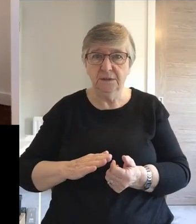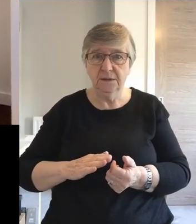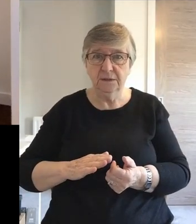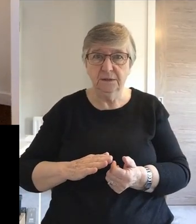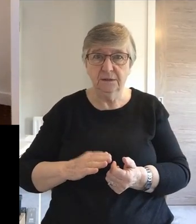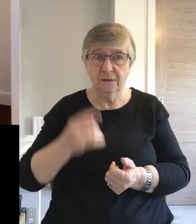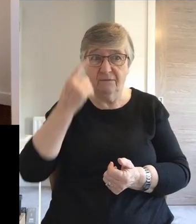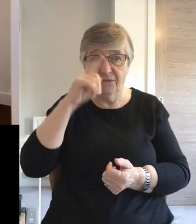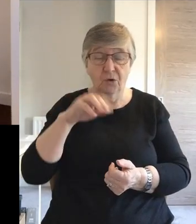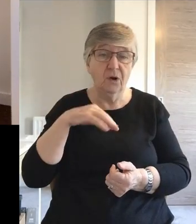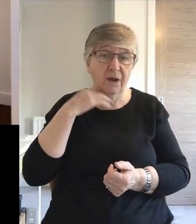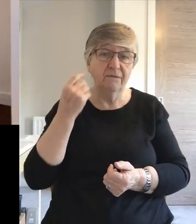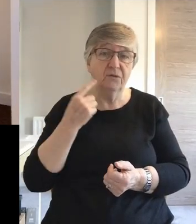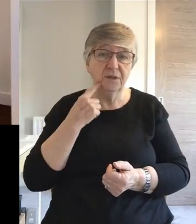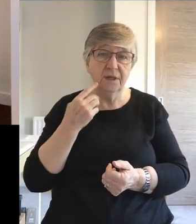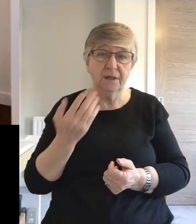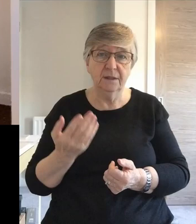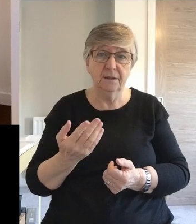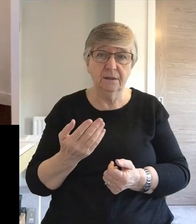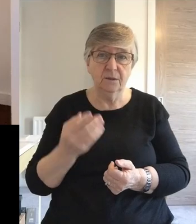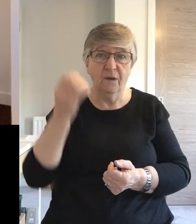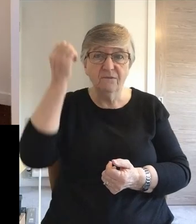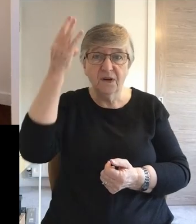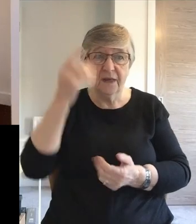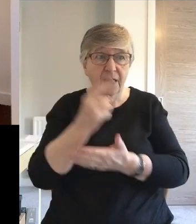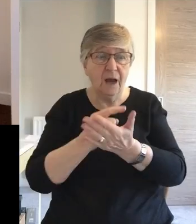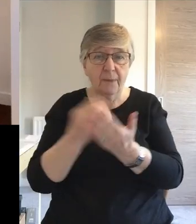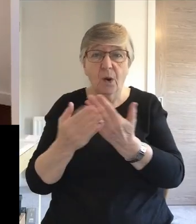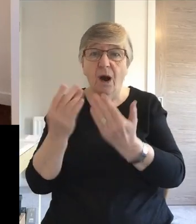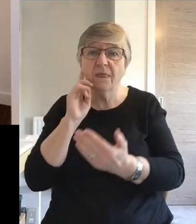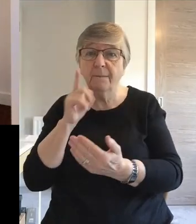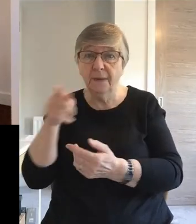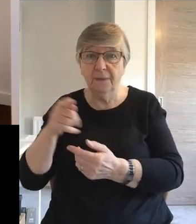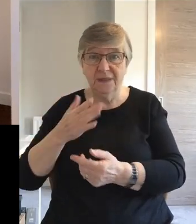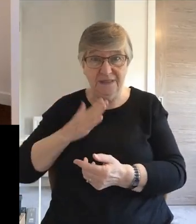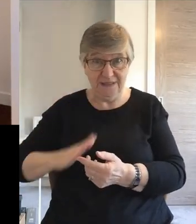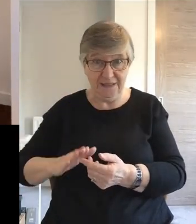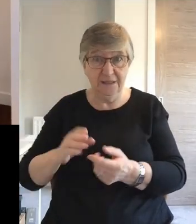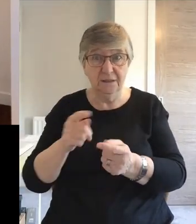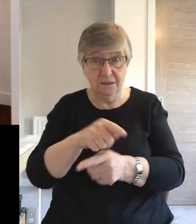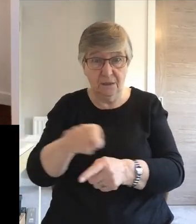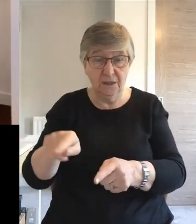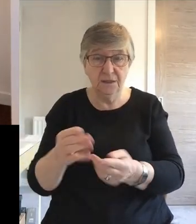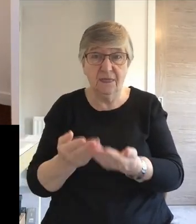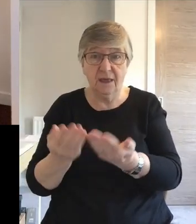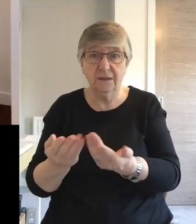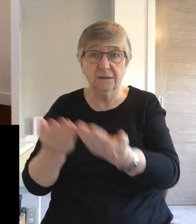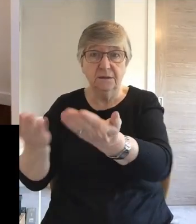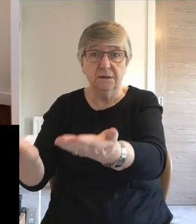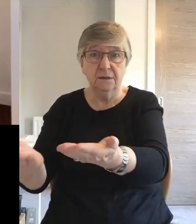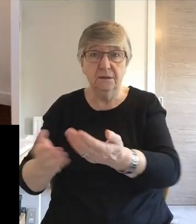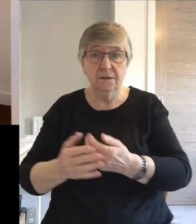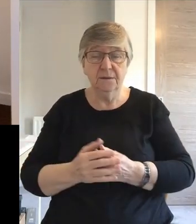we need for each and every day, forgetting about others who need more than us.